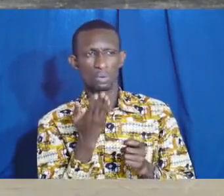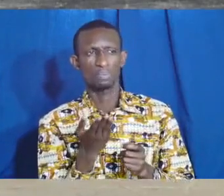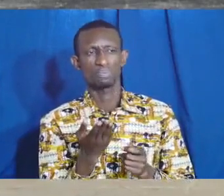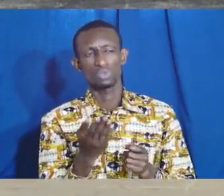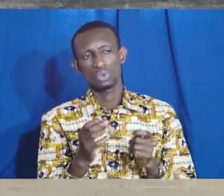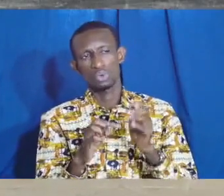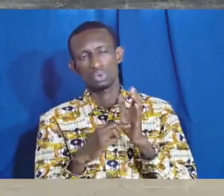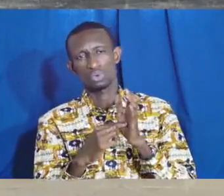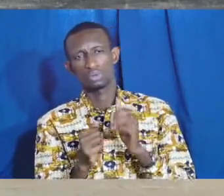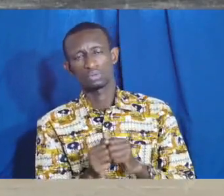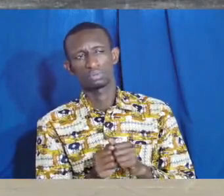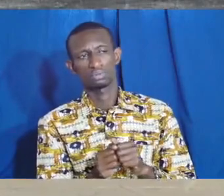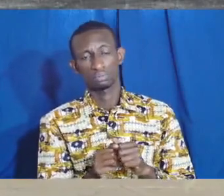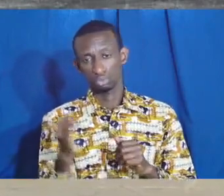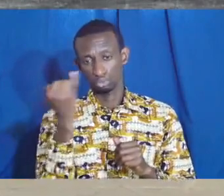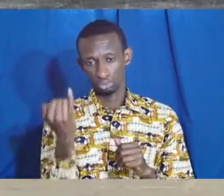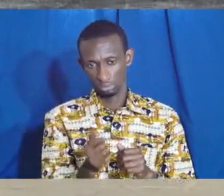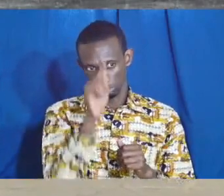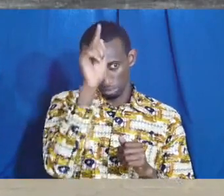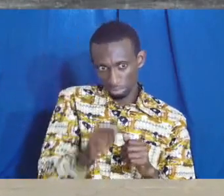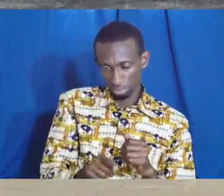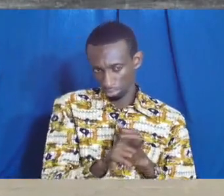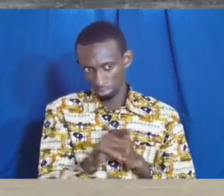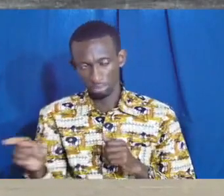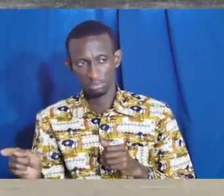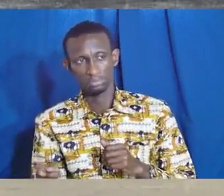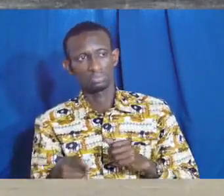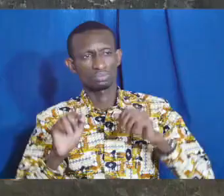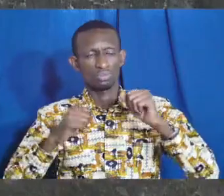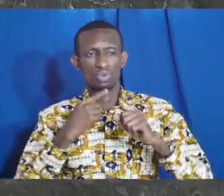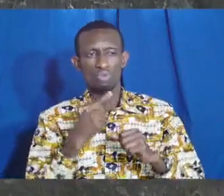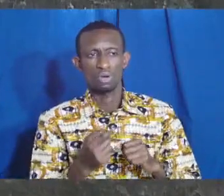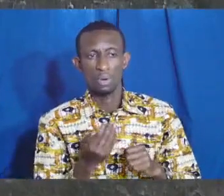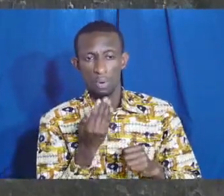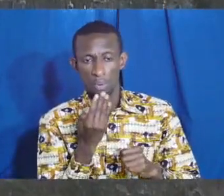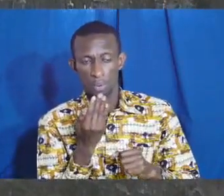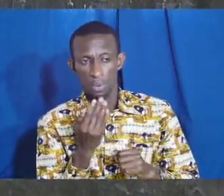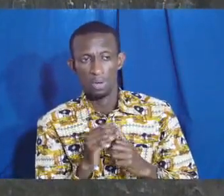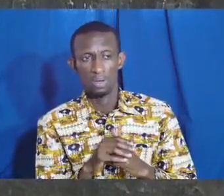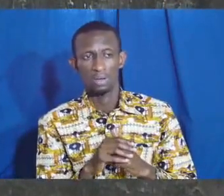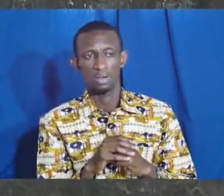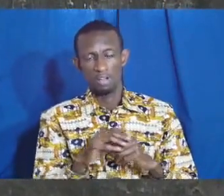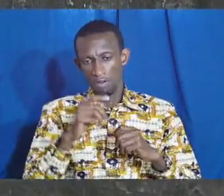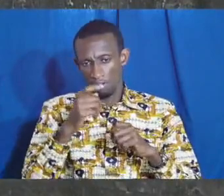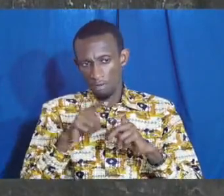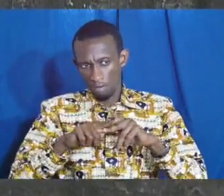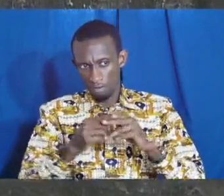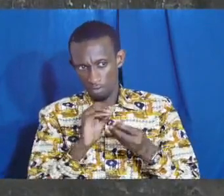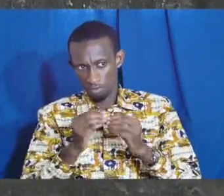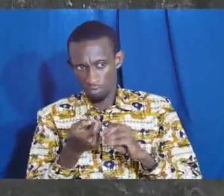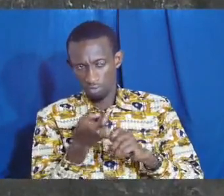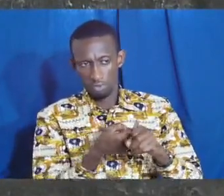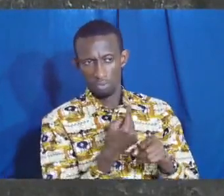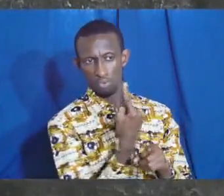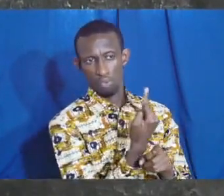temperature. And we can say the temperature could just be going from 1, 2, 3, 4,